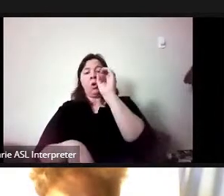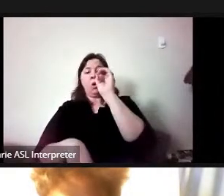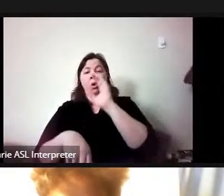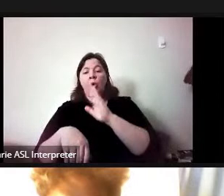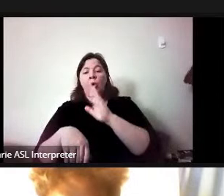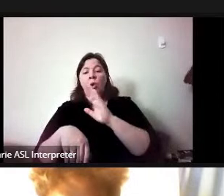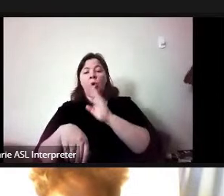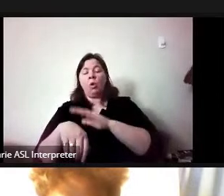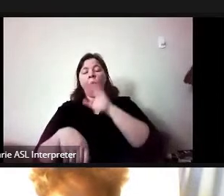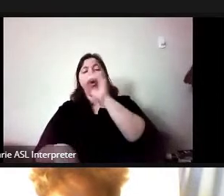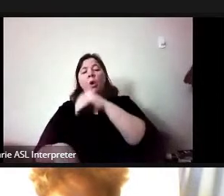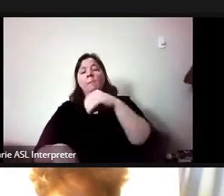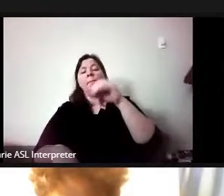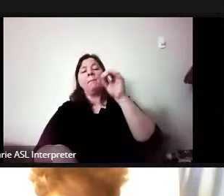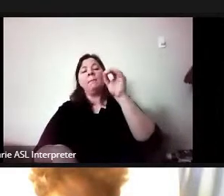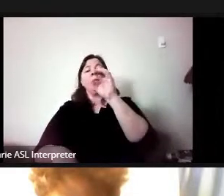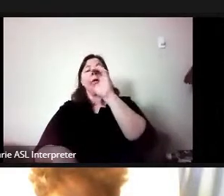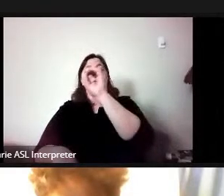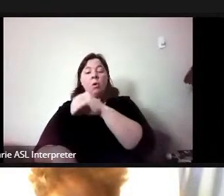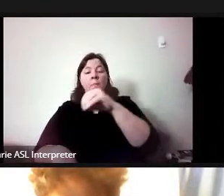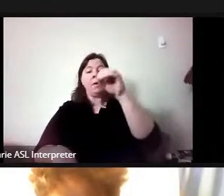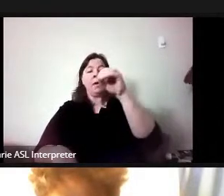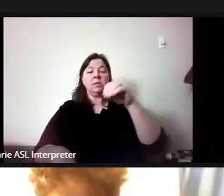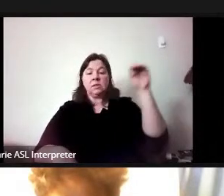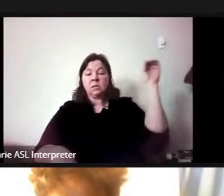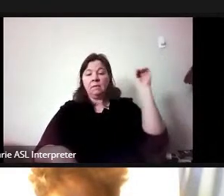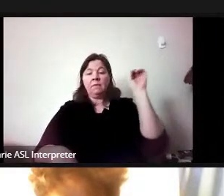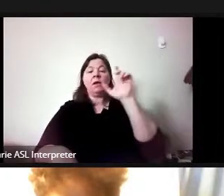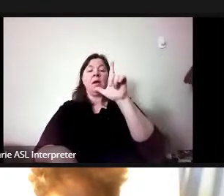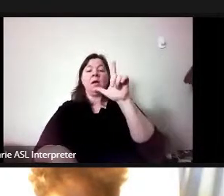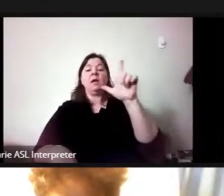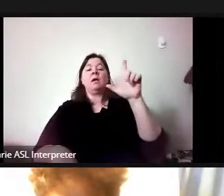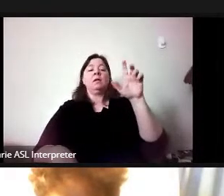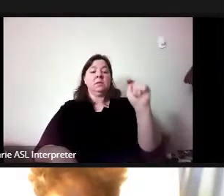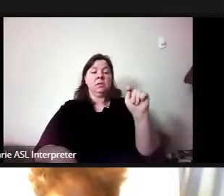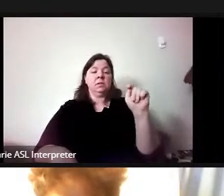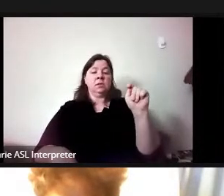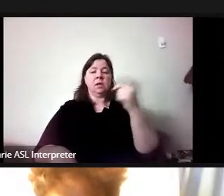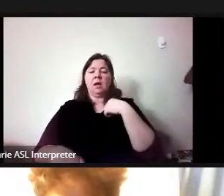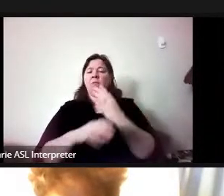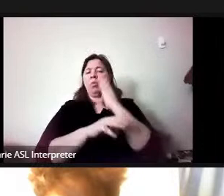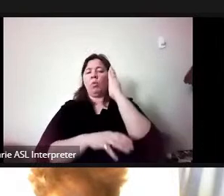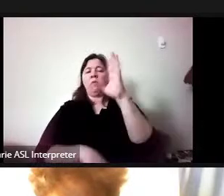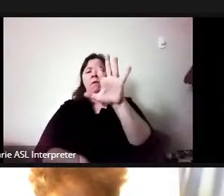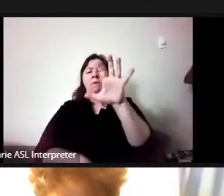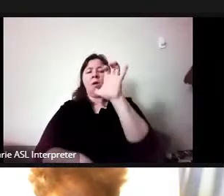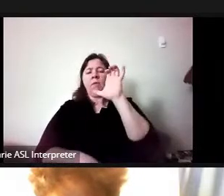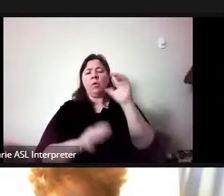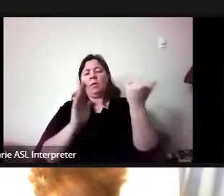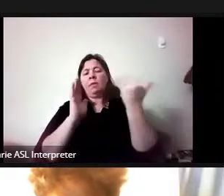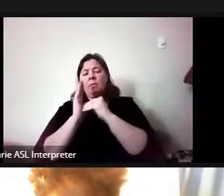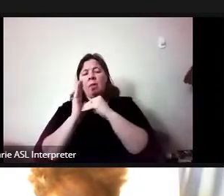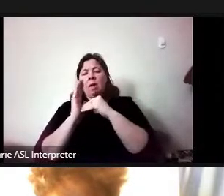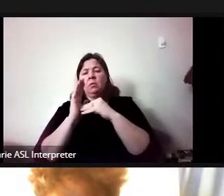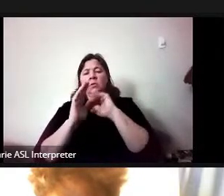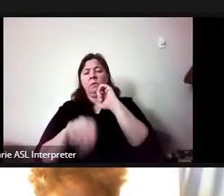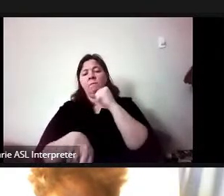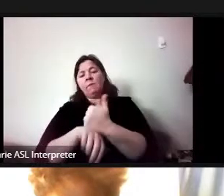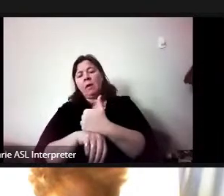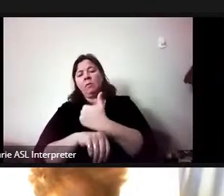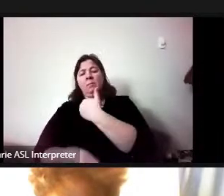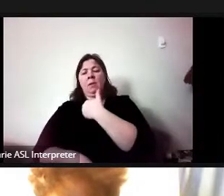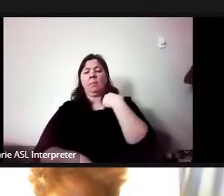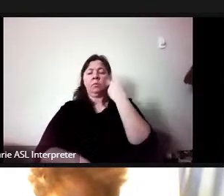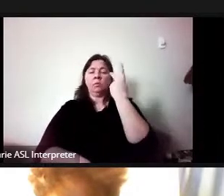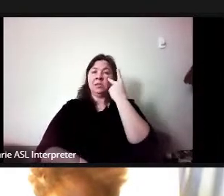in 212 countries. We have over 500,000 founding members that have seen the vision and